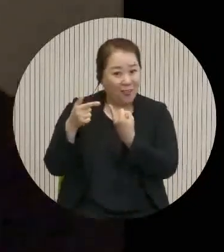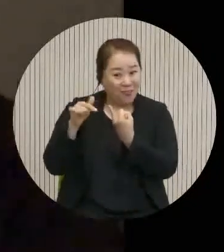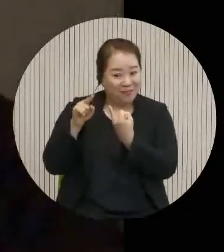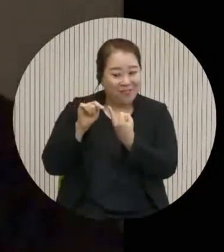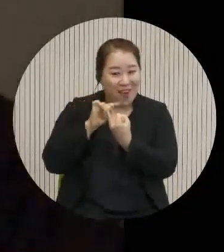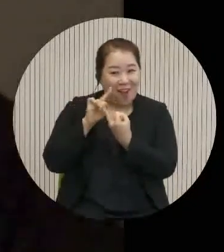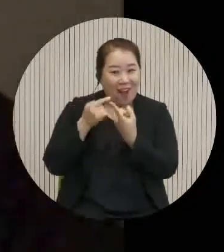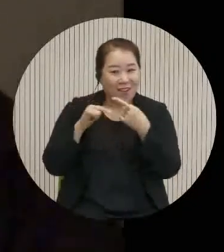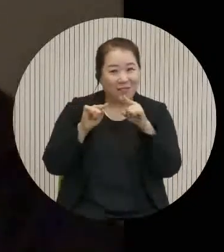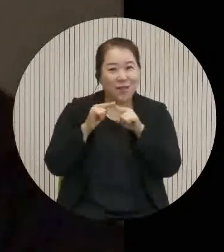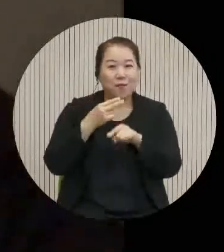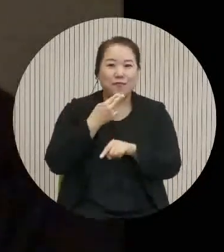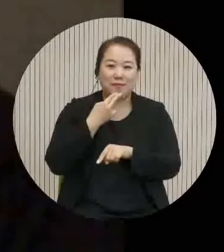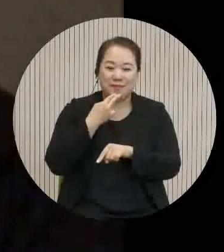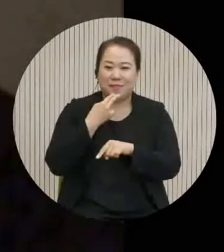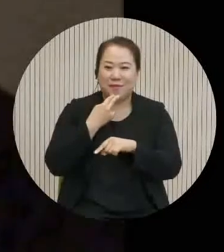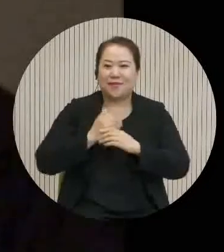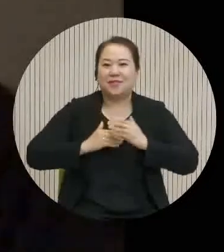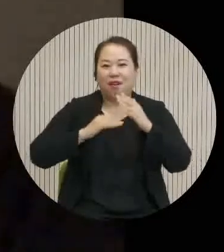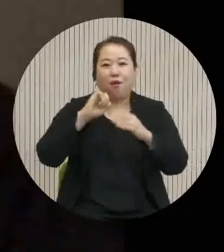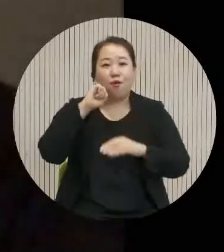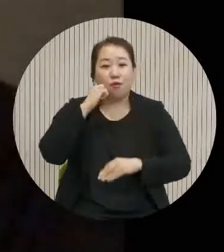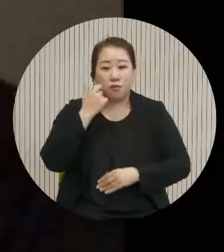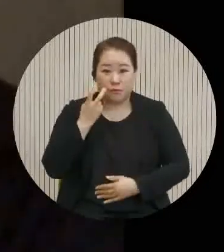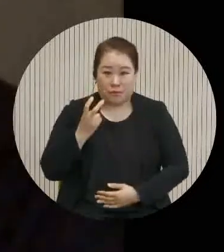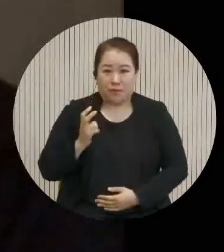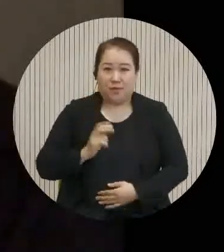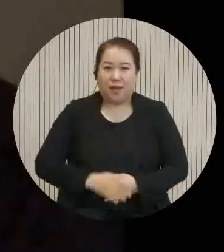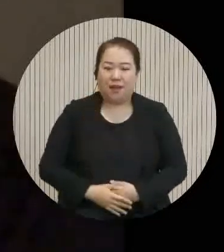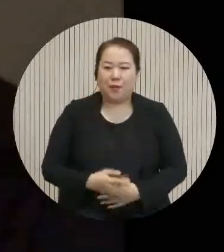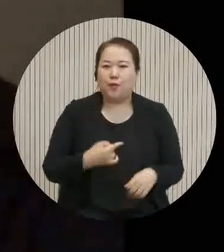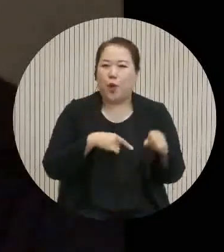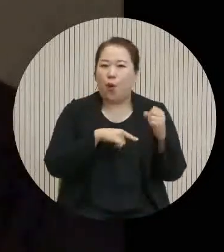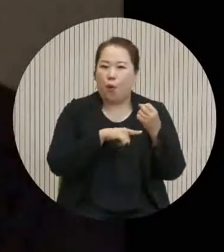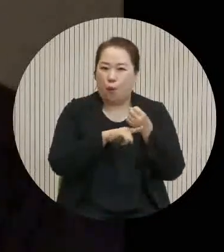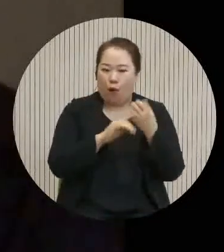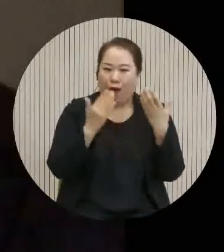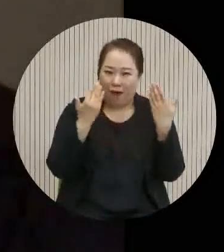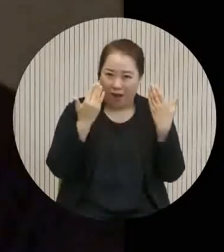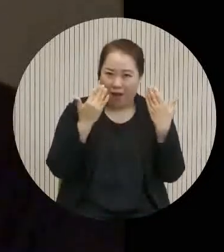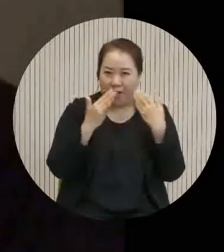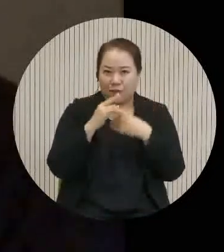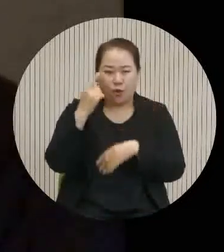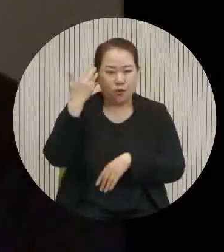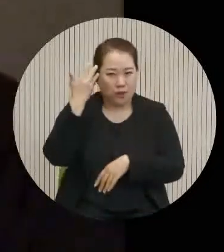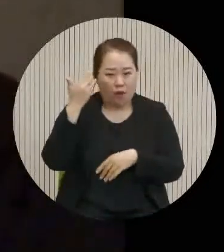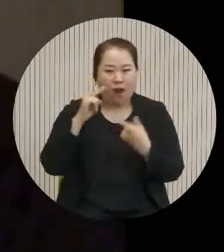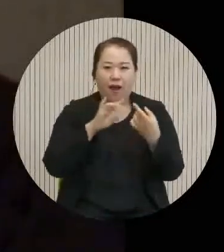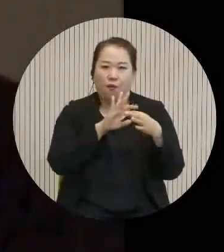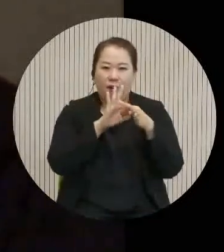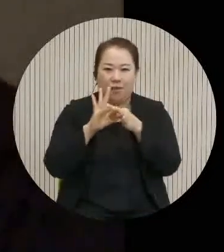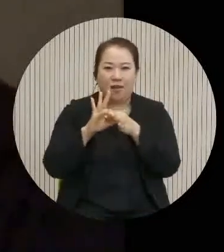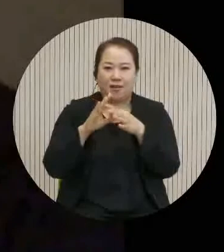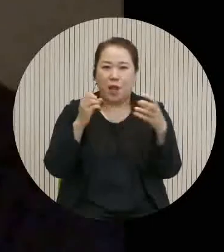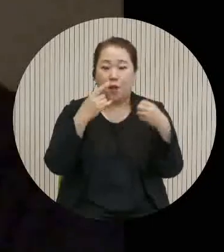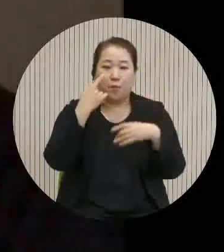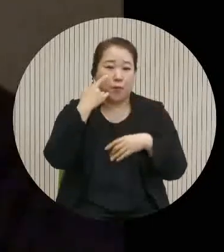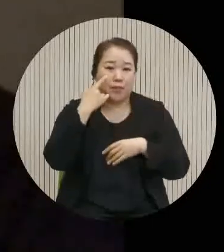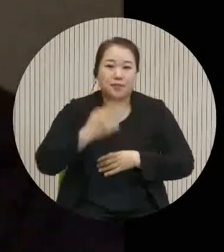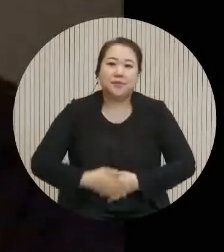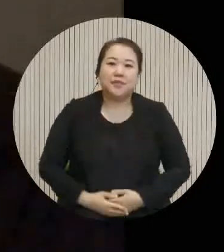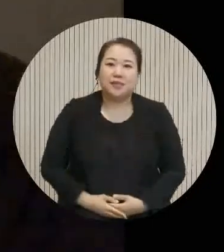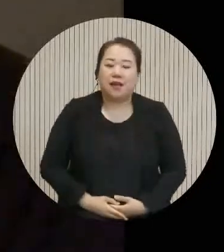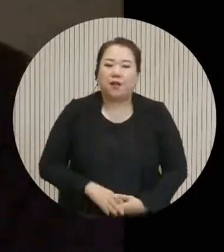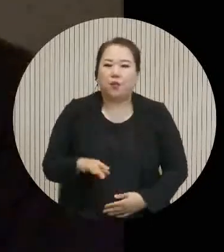science and a little bit of philosophy of science. We have been very influenced by one man, and his influence has been